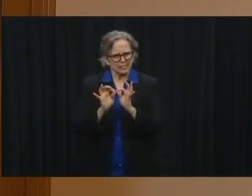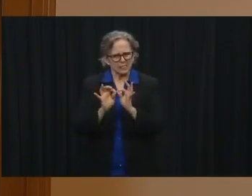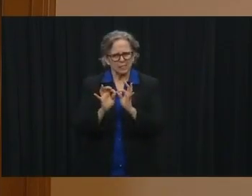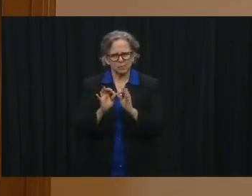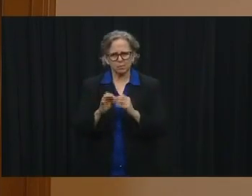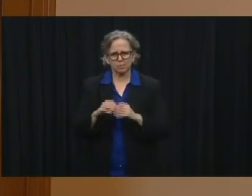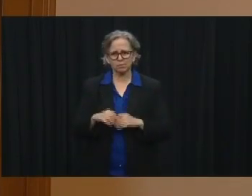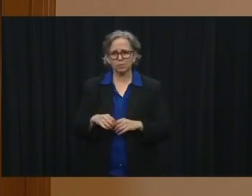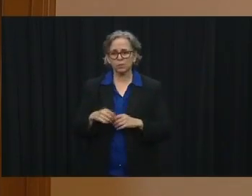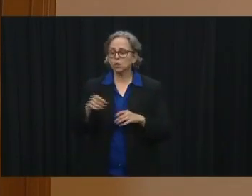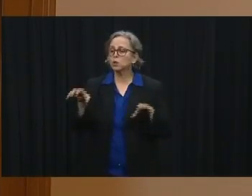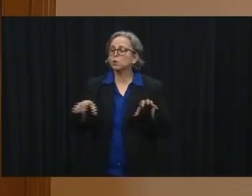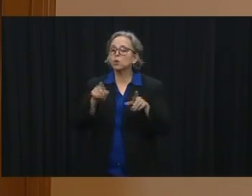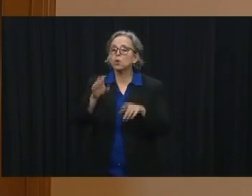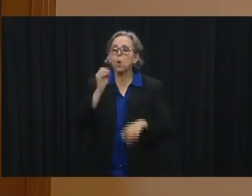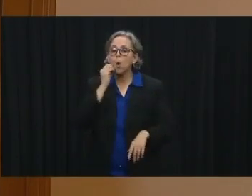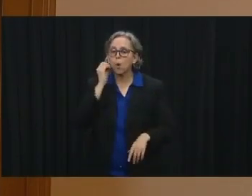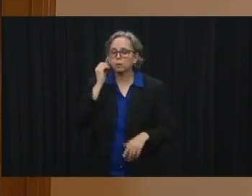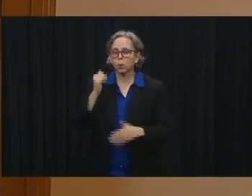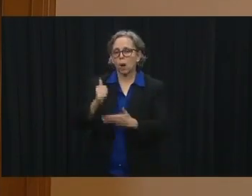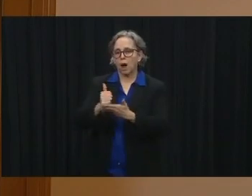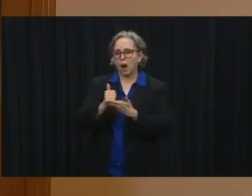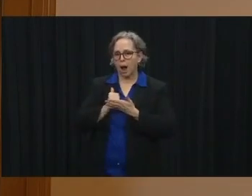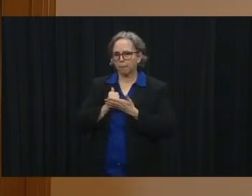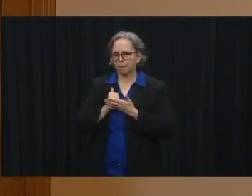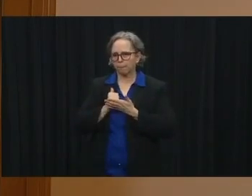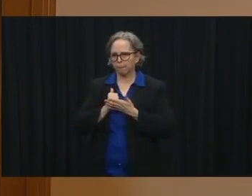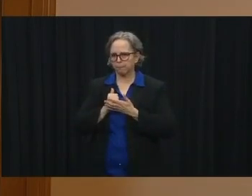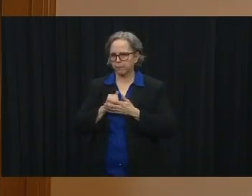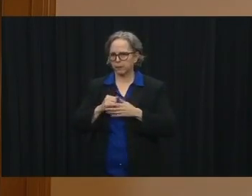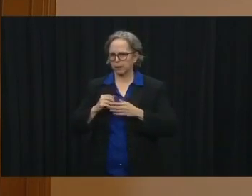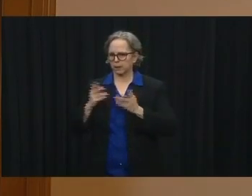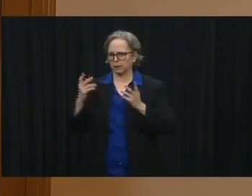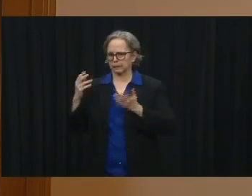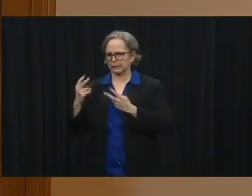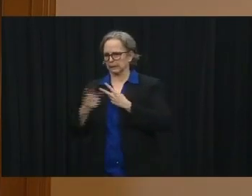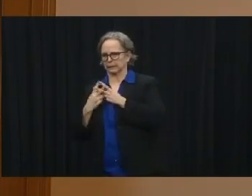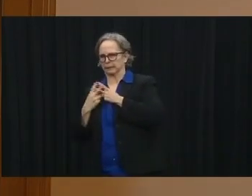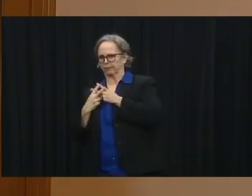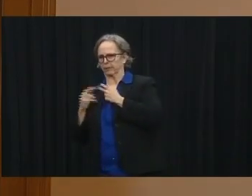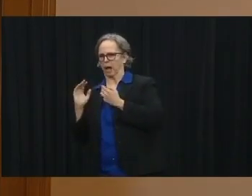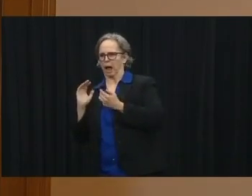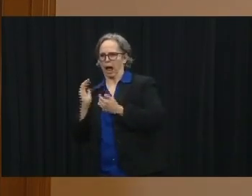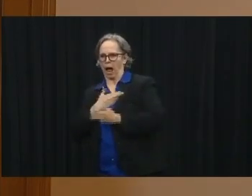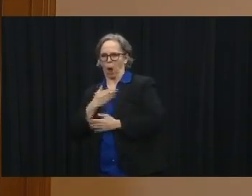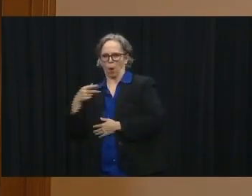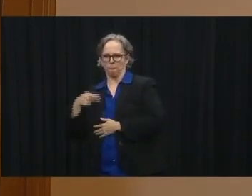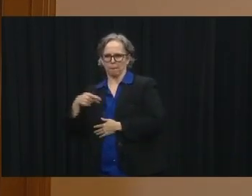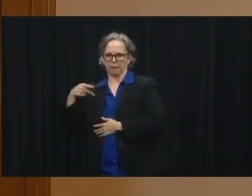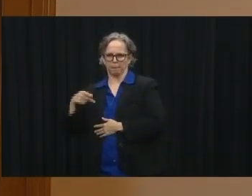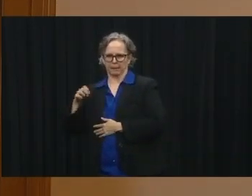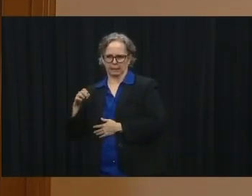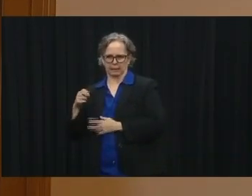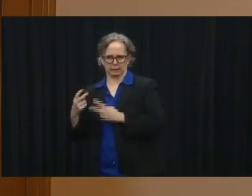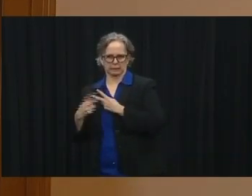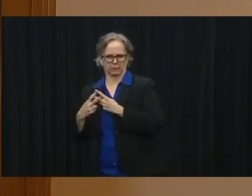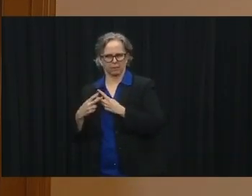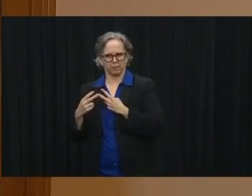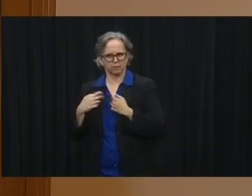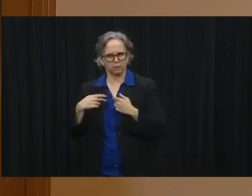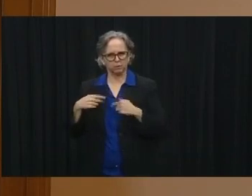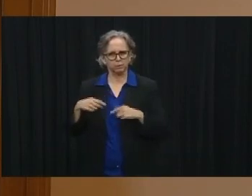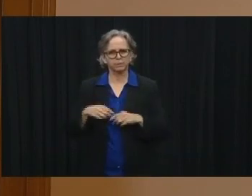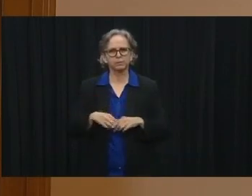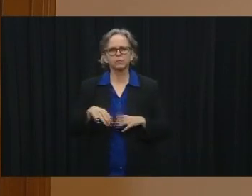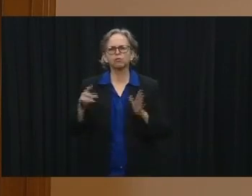us maximize the protective gear our frontline workers have. Right now out in the field, this slide shows what a